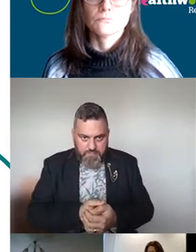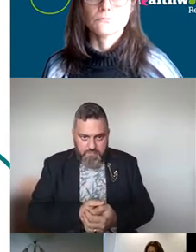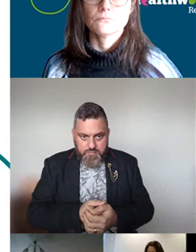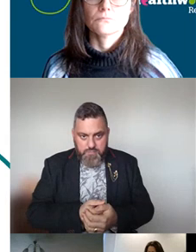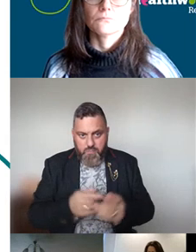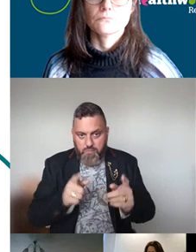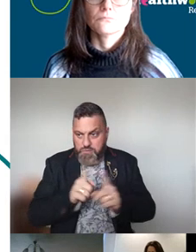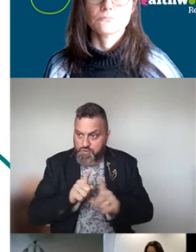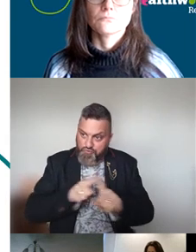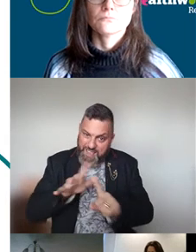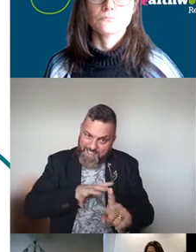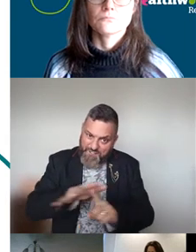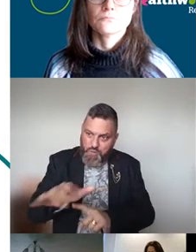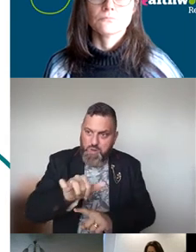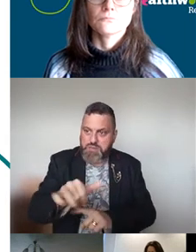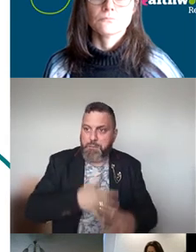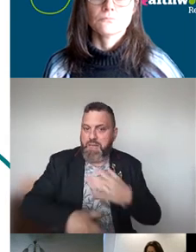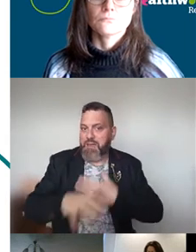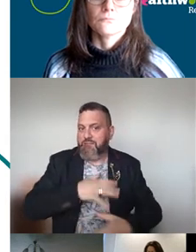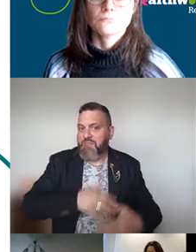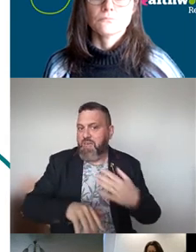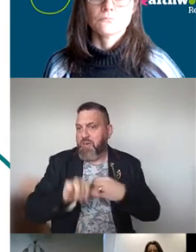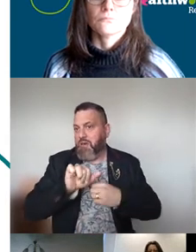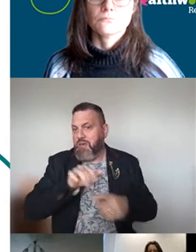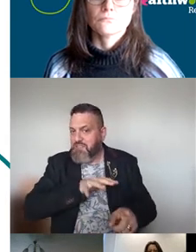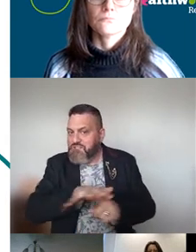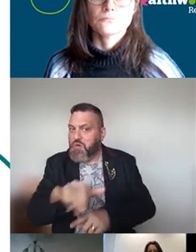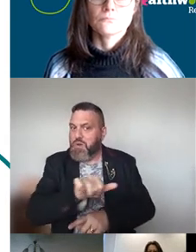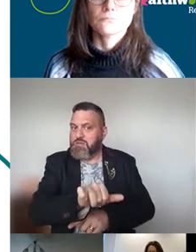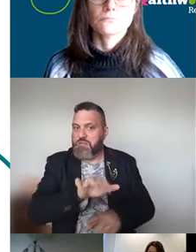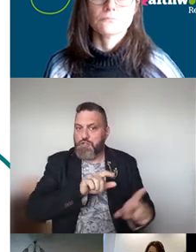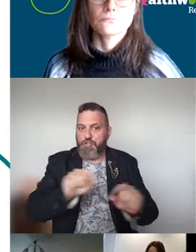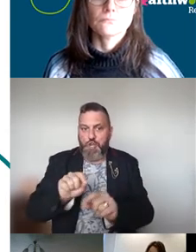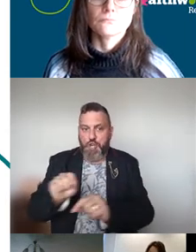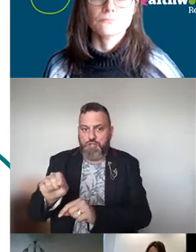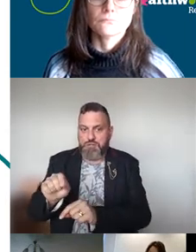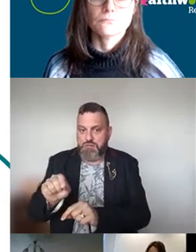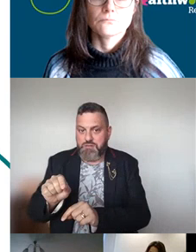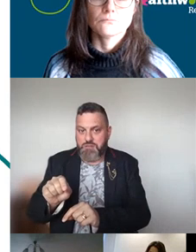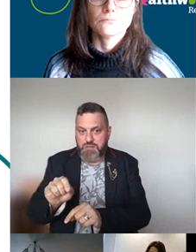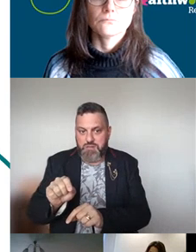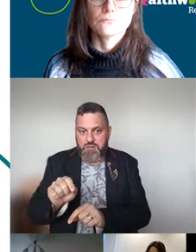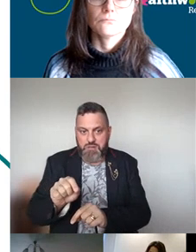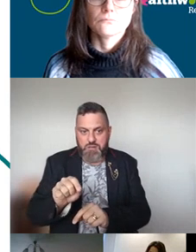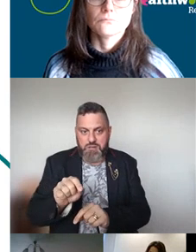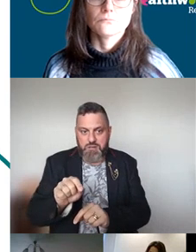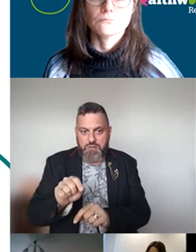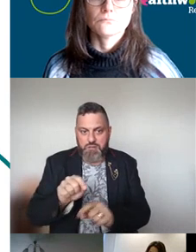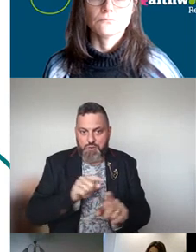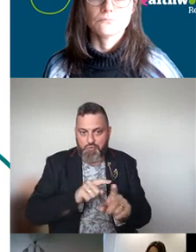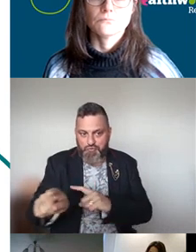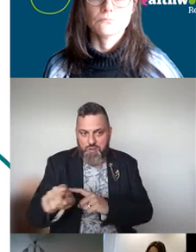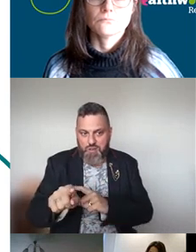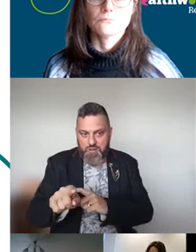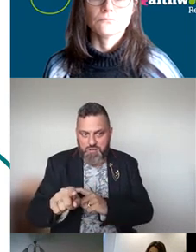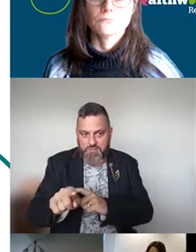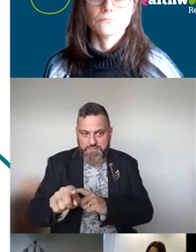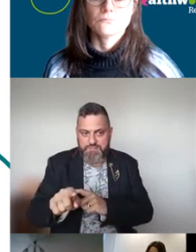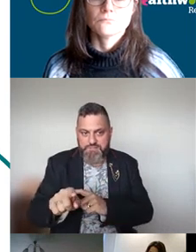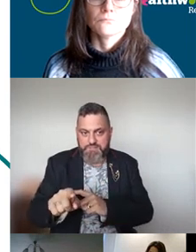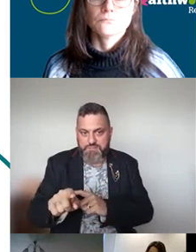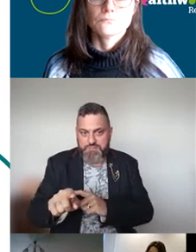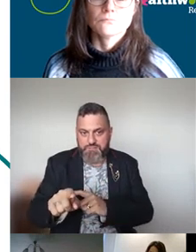behaviours and the choices that people make, and those choices are not always things that are good for their health. So we